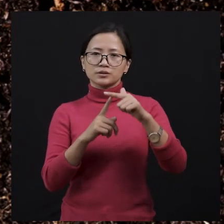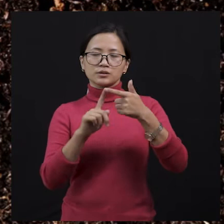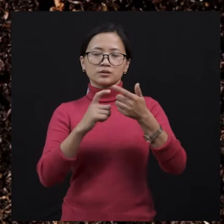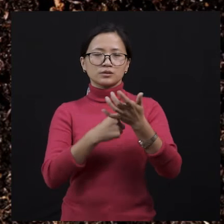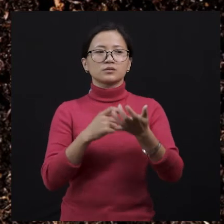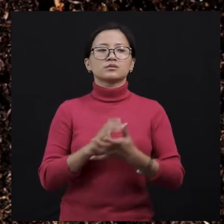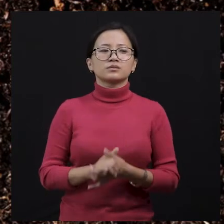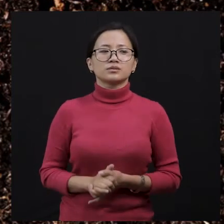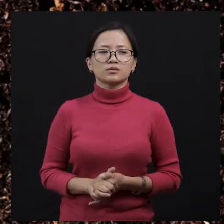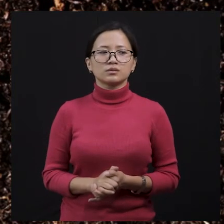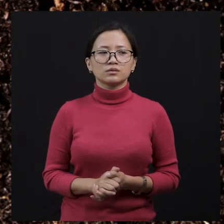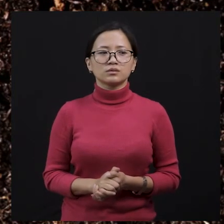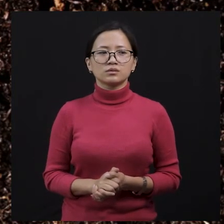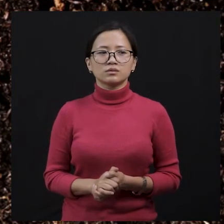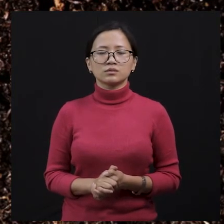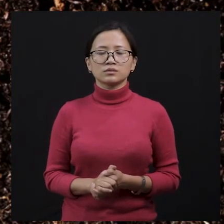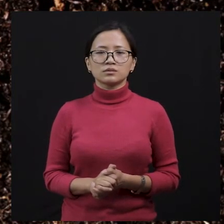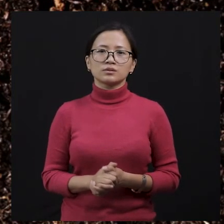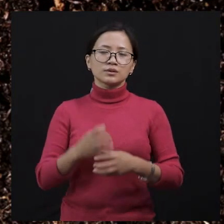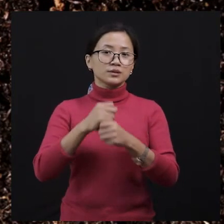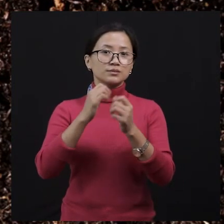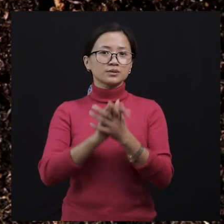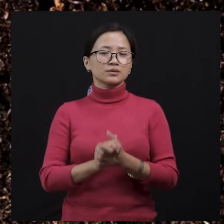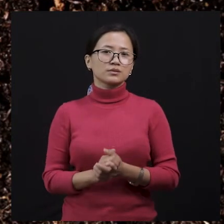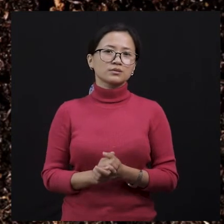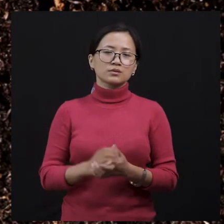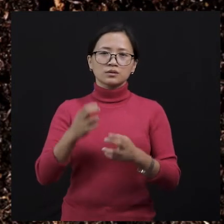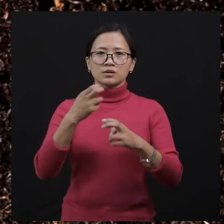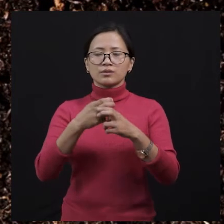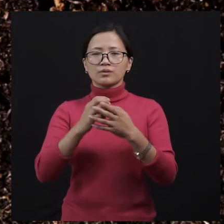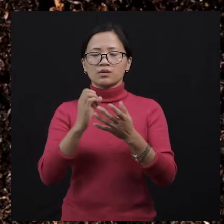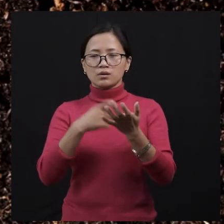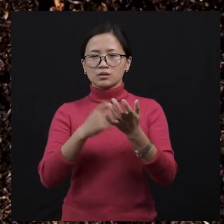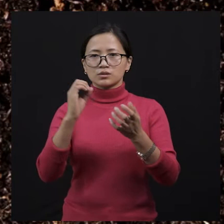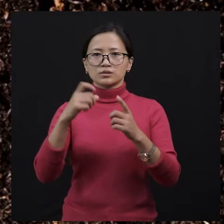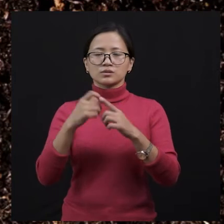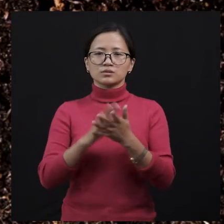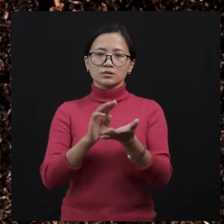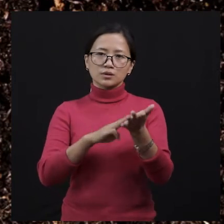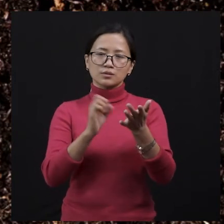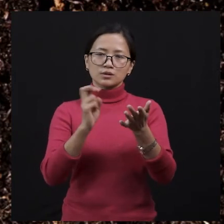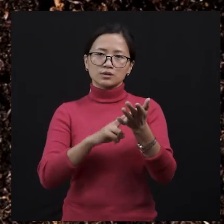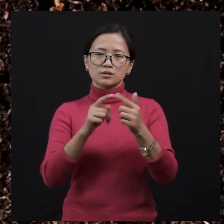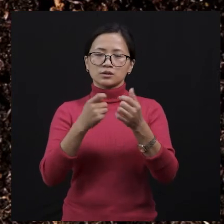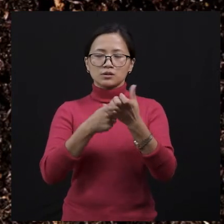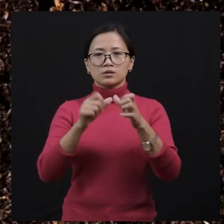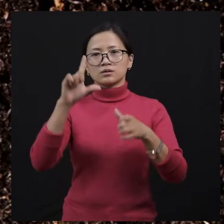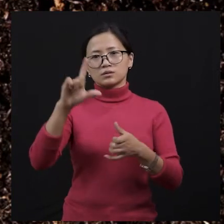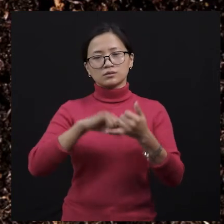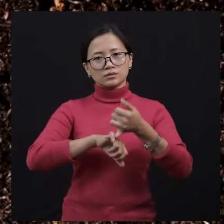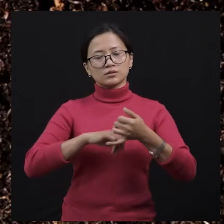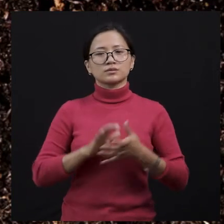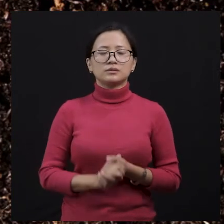organic matter. It is also composed of rocks, minerals.